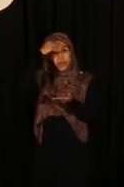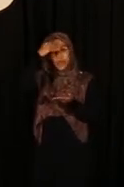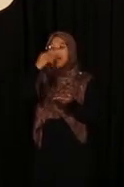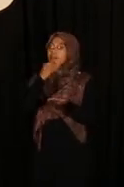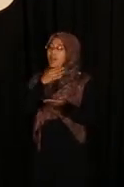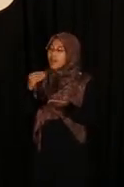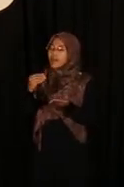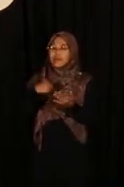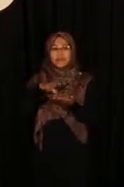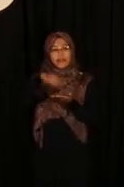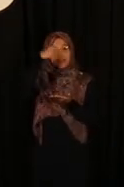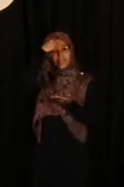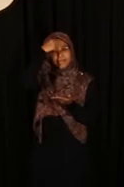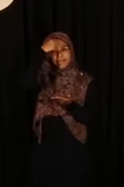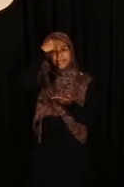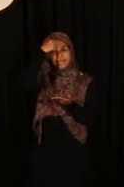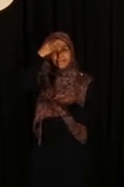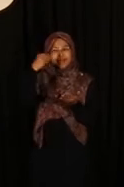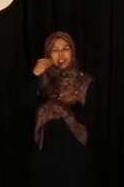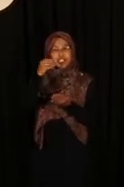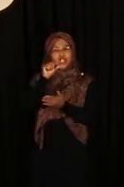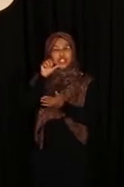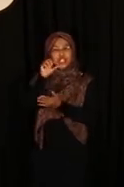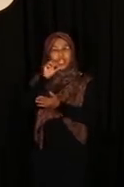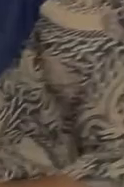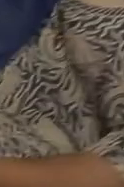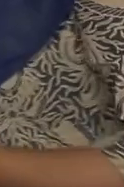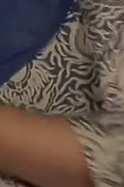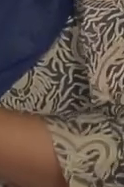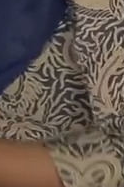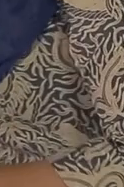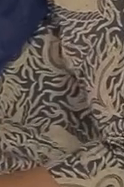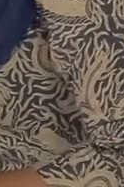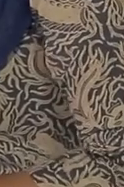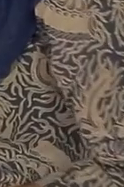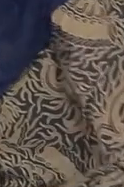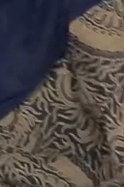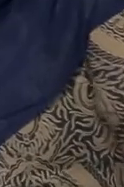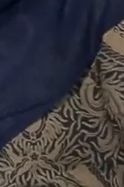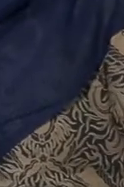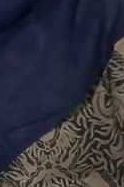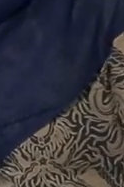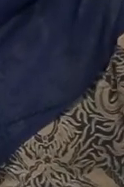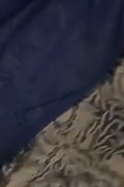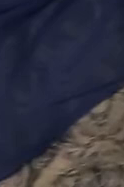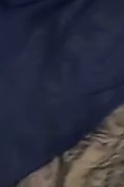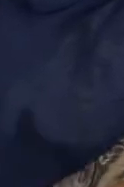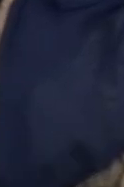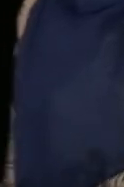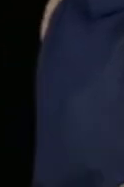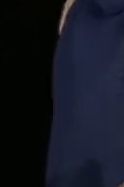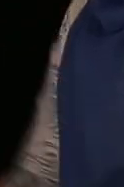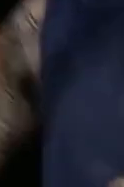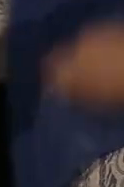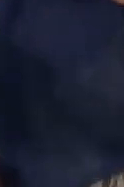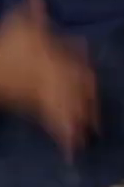And I learned SGSL, and I wanted to practice. One day, I went to a cafe, and I saw this group of deaf